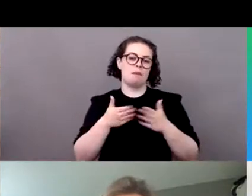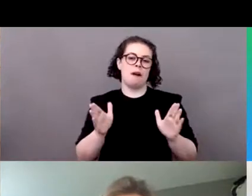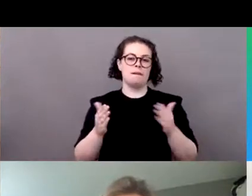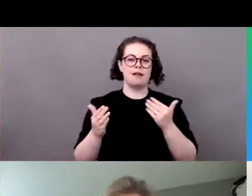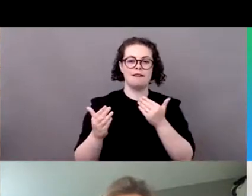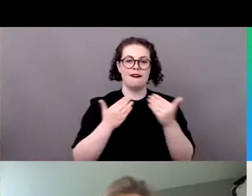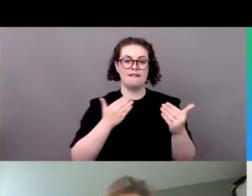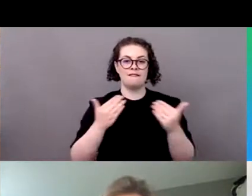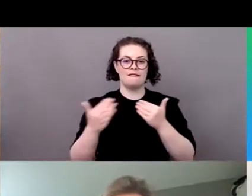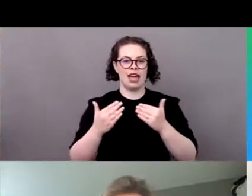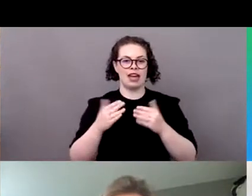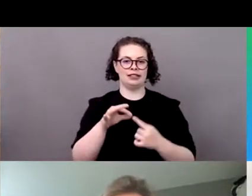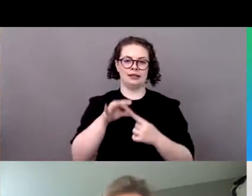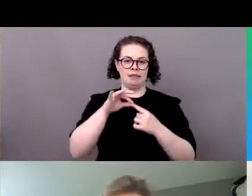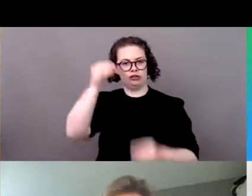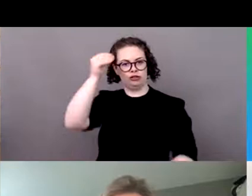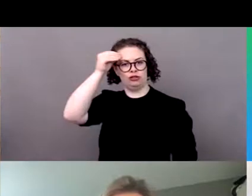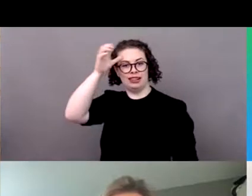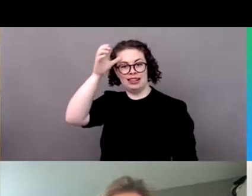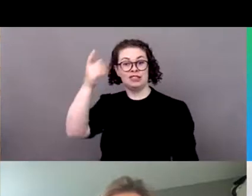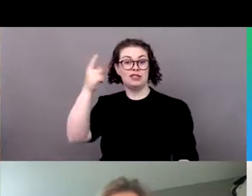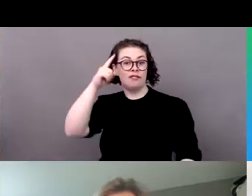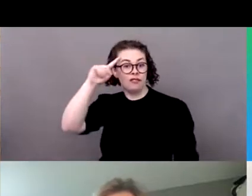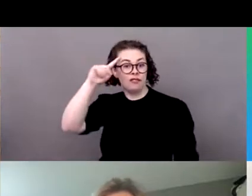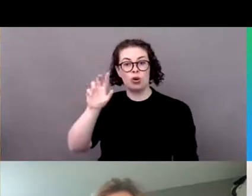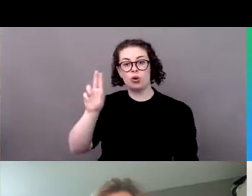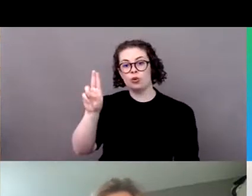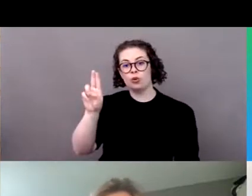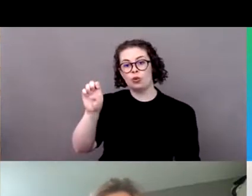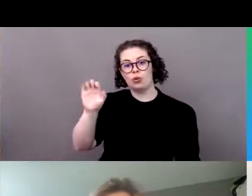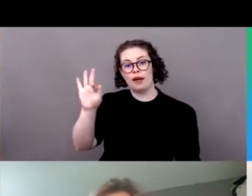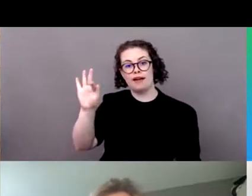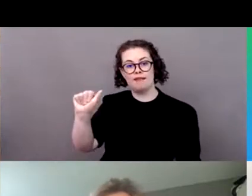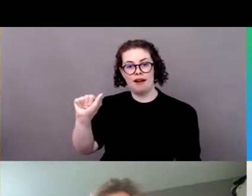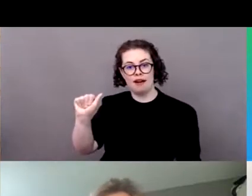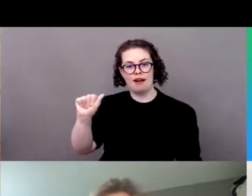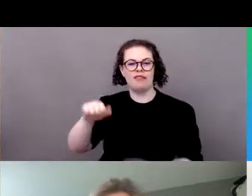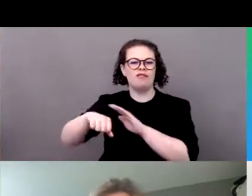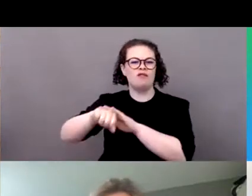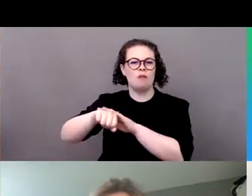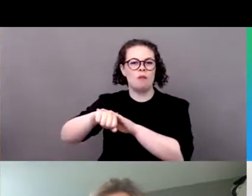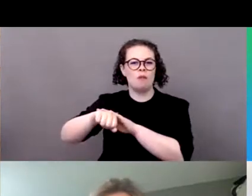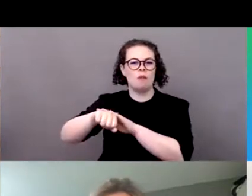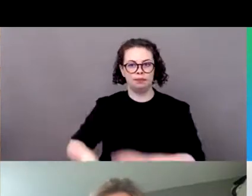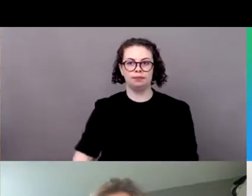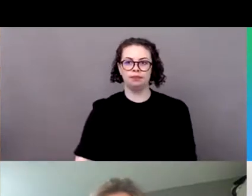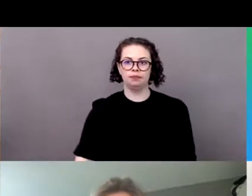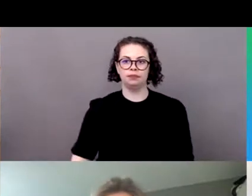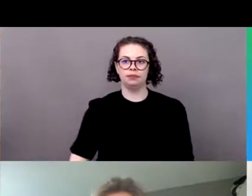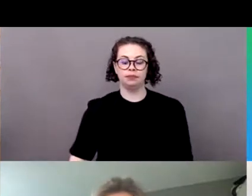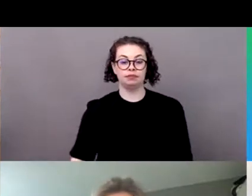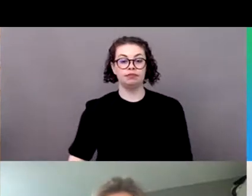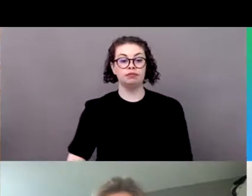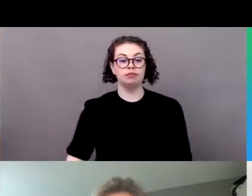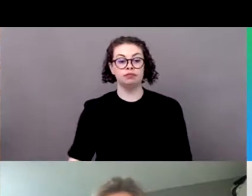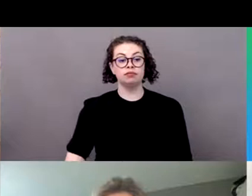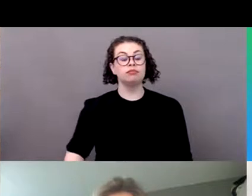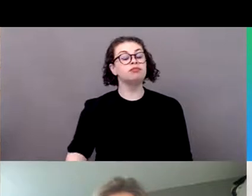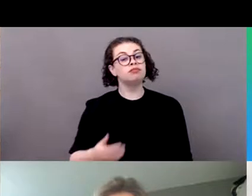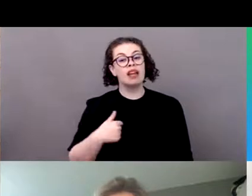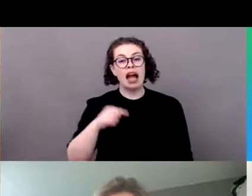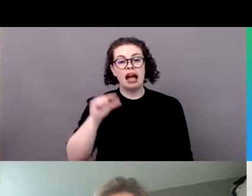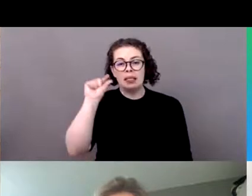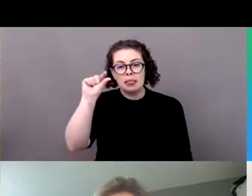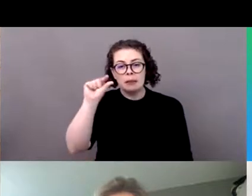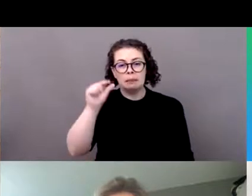UEFA. In my introduction, actually, I would like to give you like a few information on UEFA